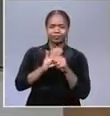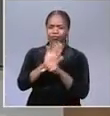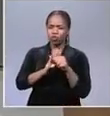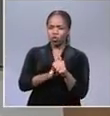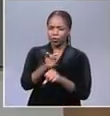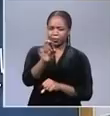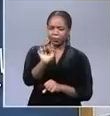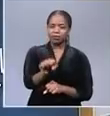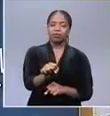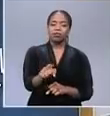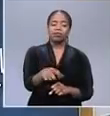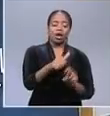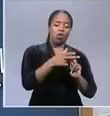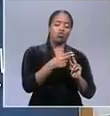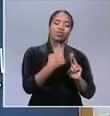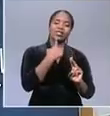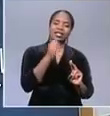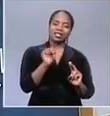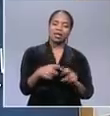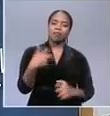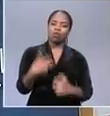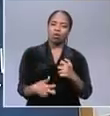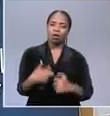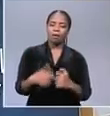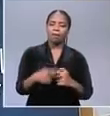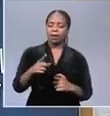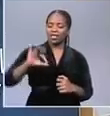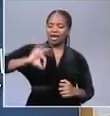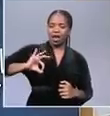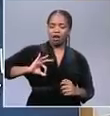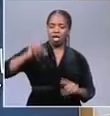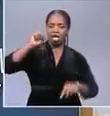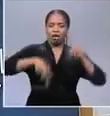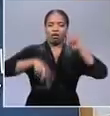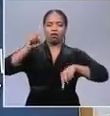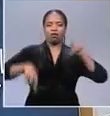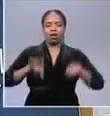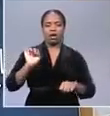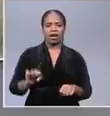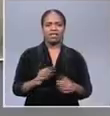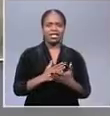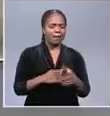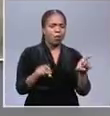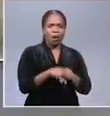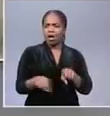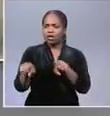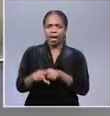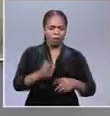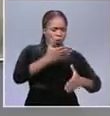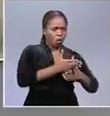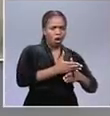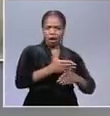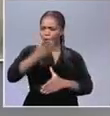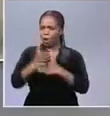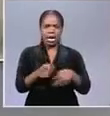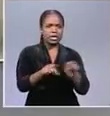Sally. So what NUMSA is arguing is that there are major wage discrepancies at ComAir, where workers who do the exact same work